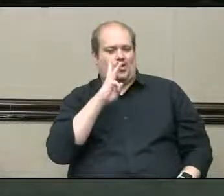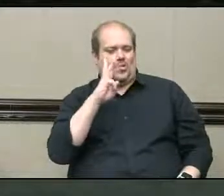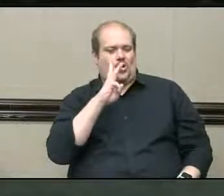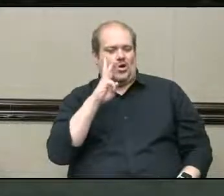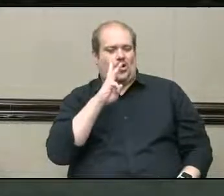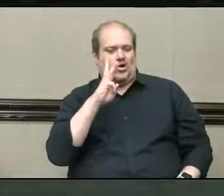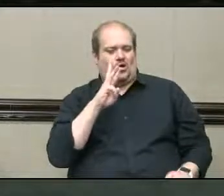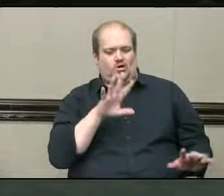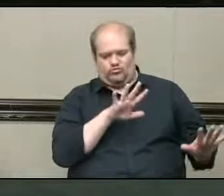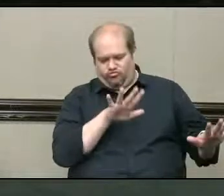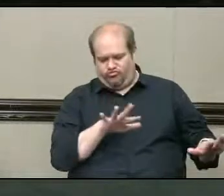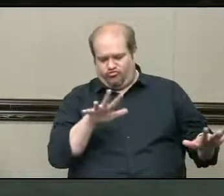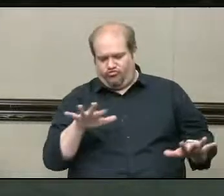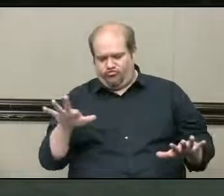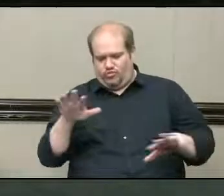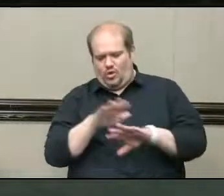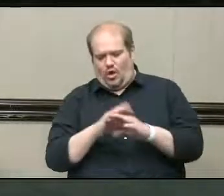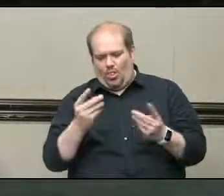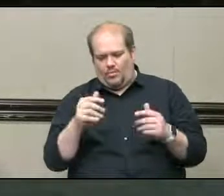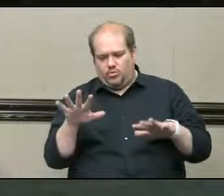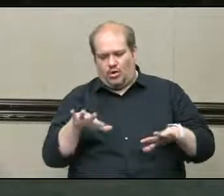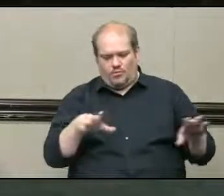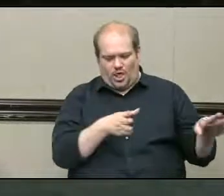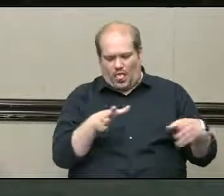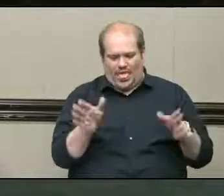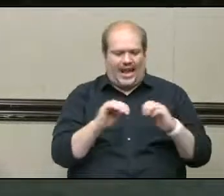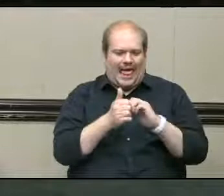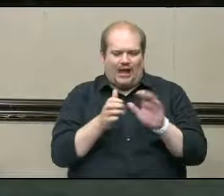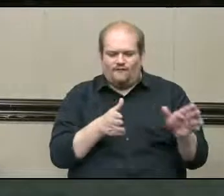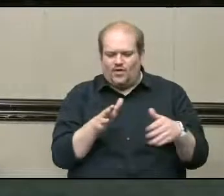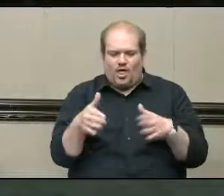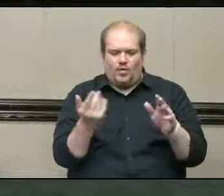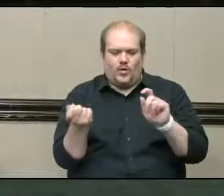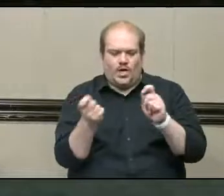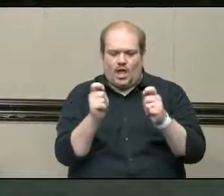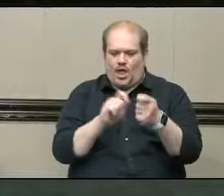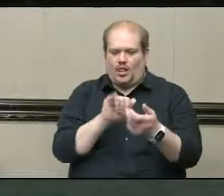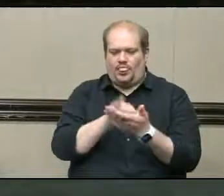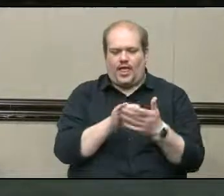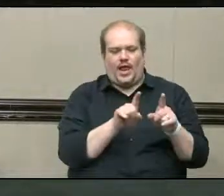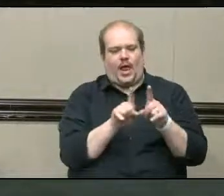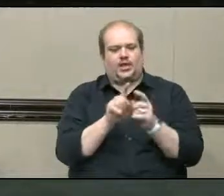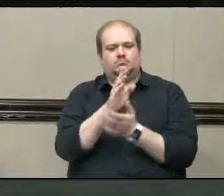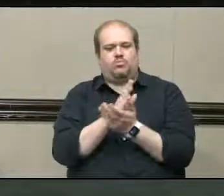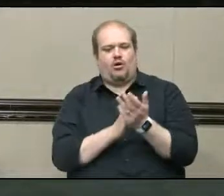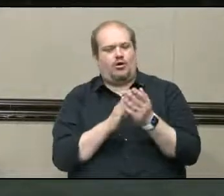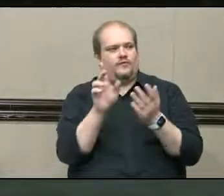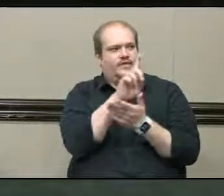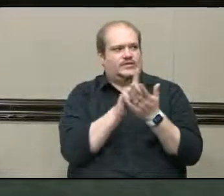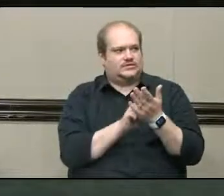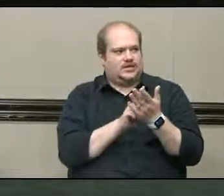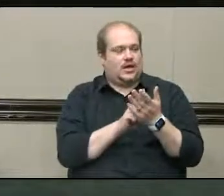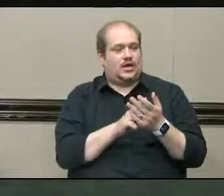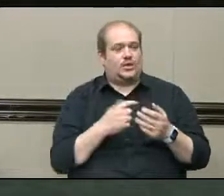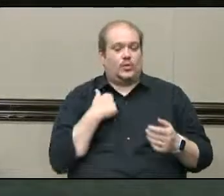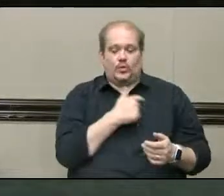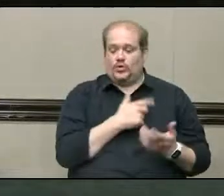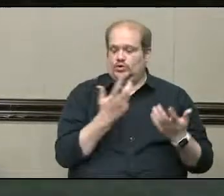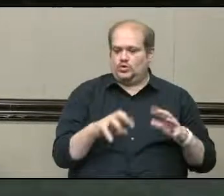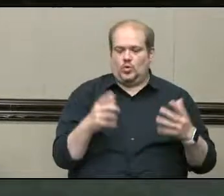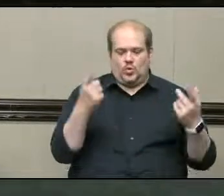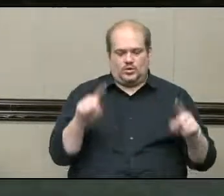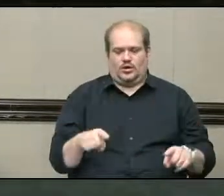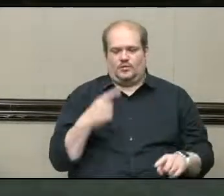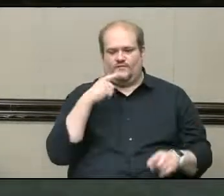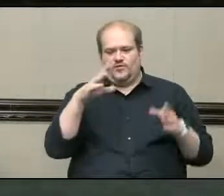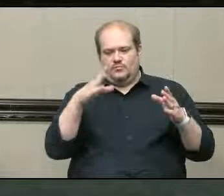water move across that property so it can be accommodated as part of the design. What we don't want to happen